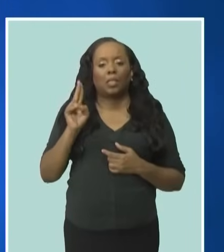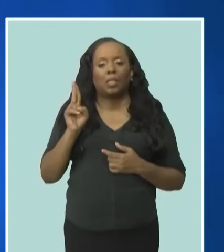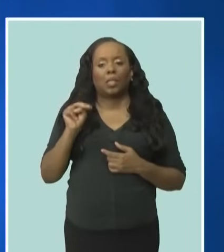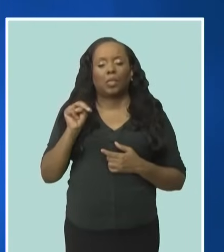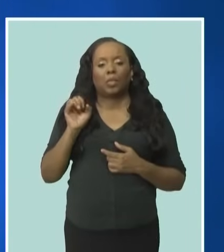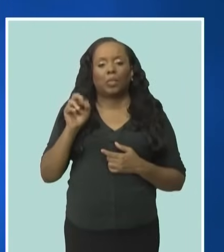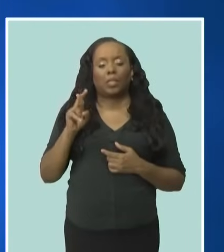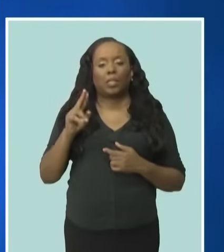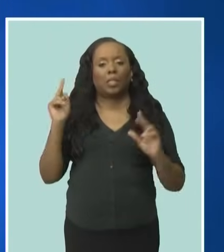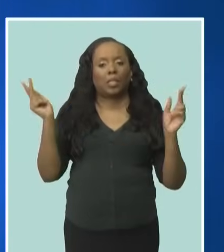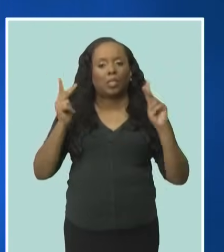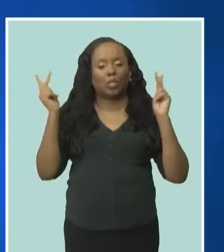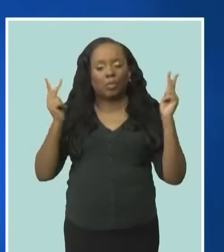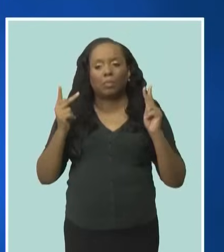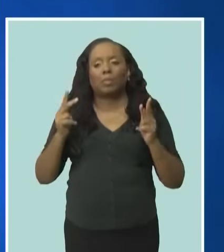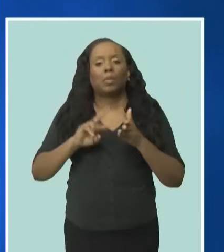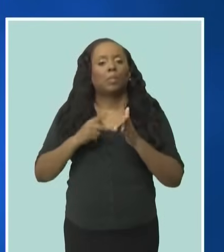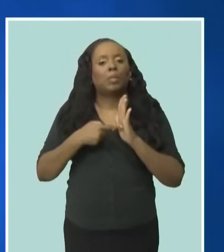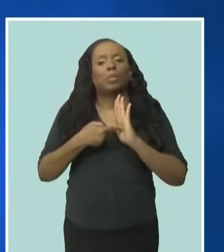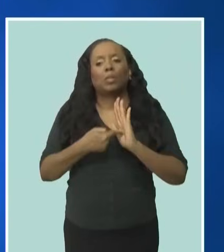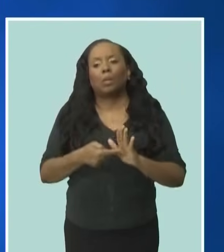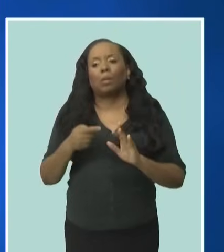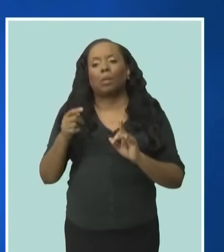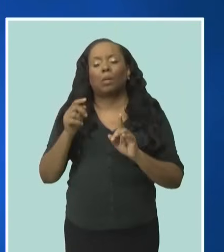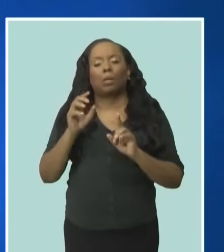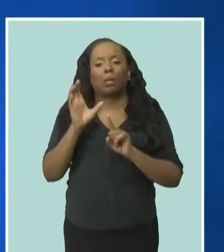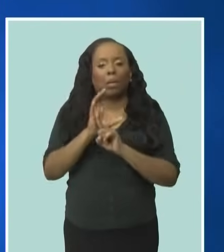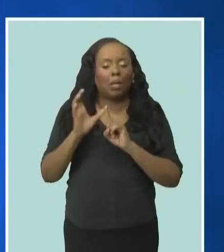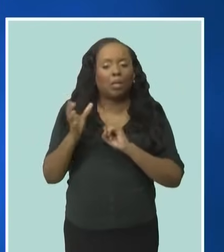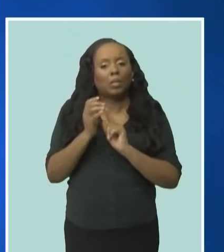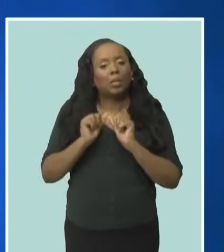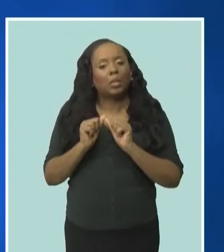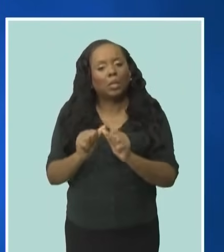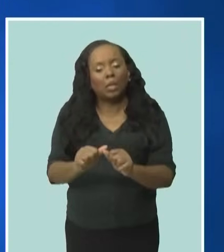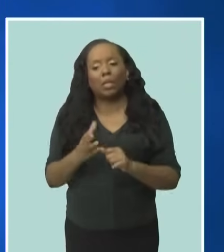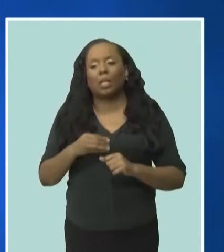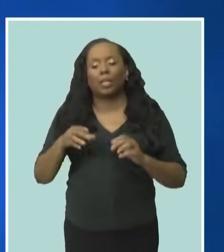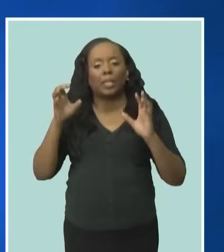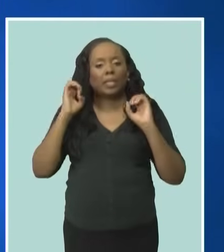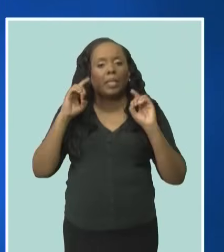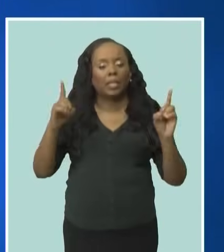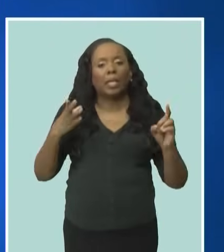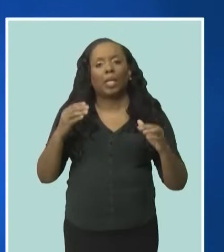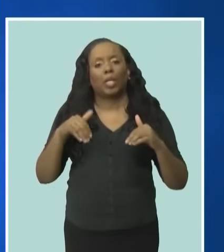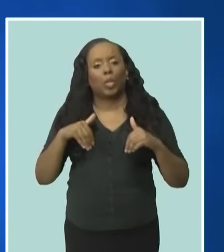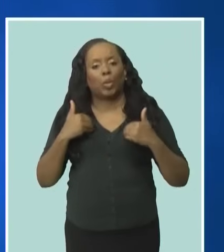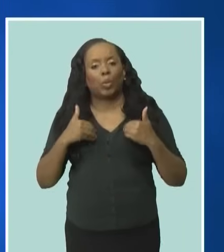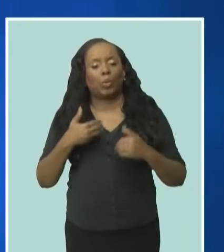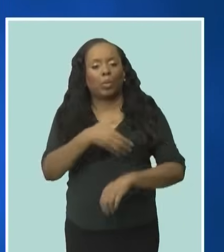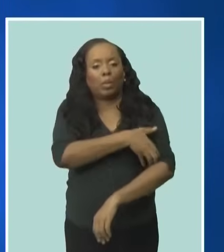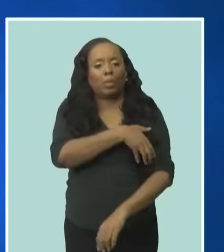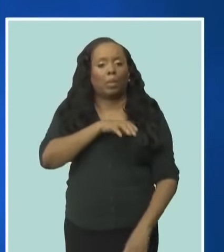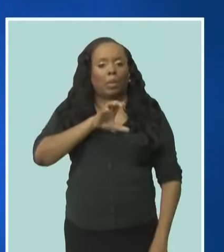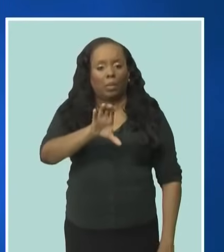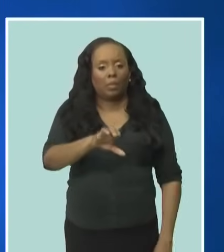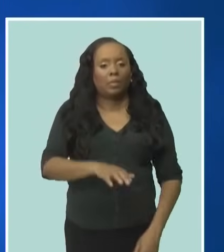testament to your dedication to cultural continuity, to education, and to youth empowerment.